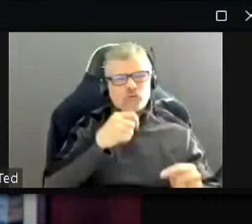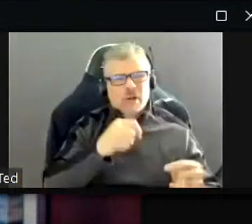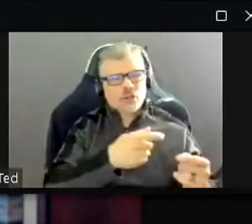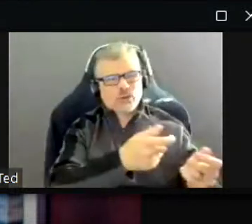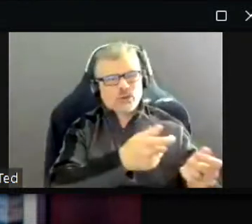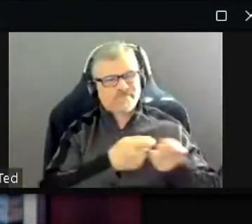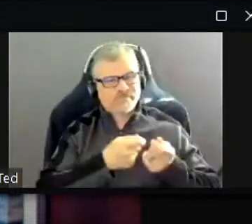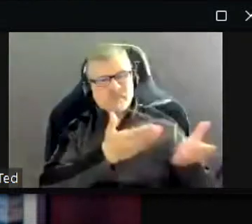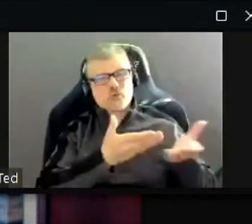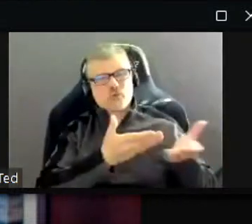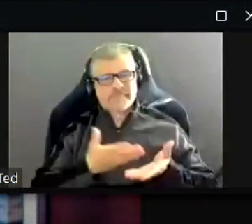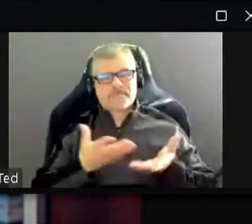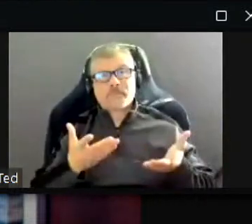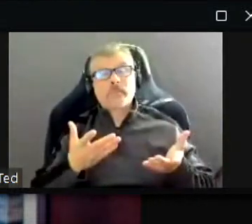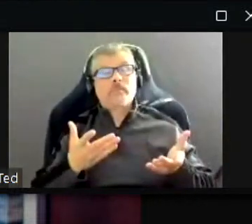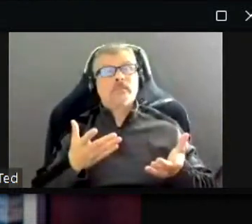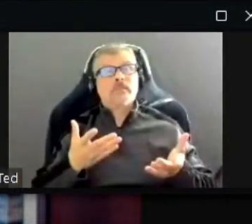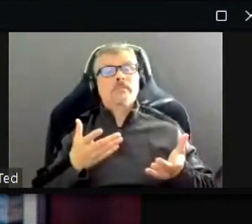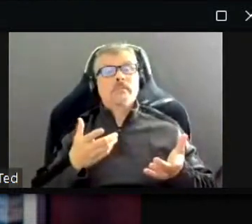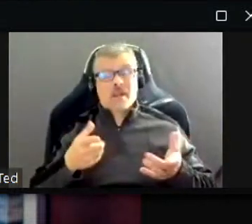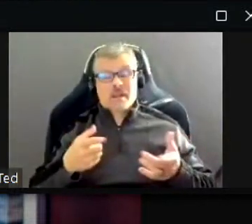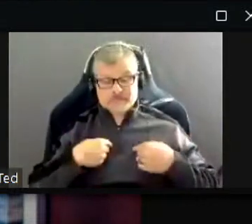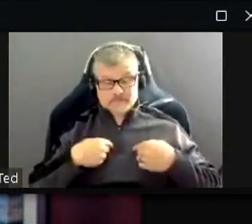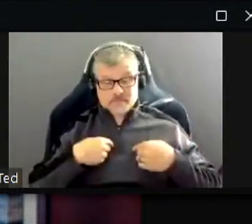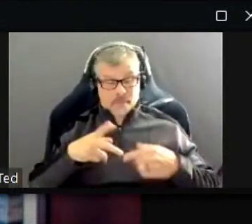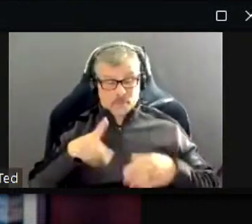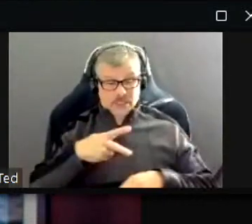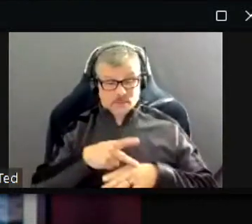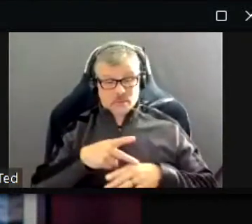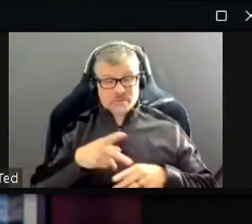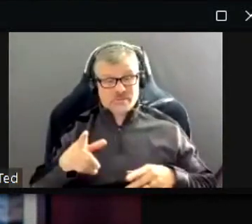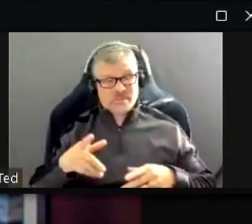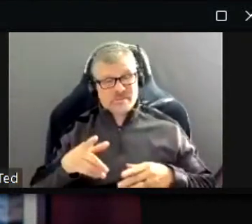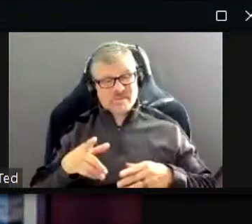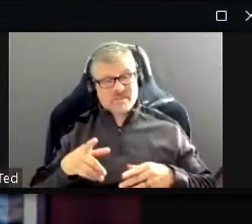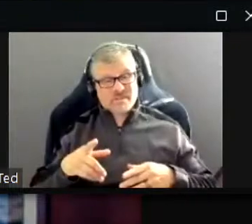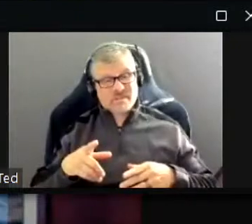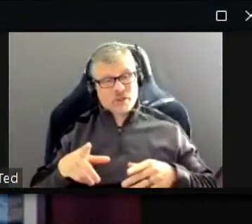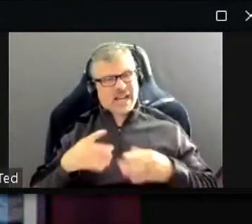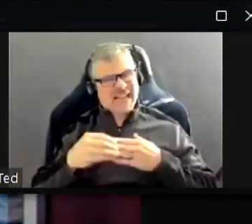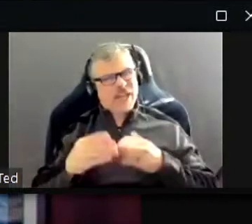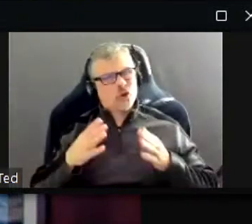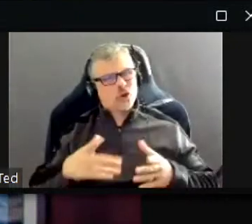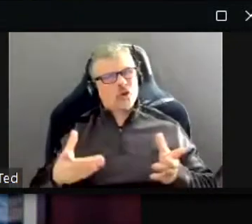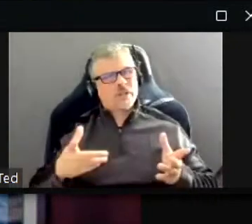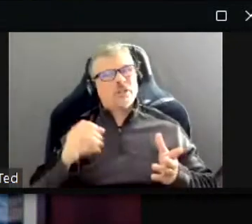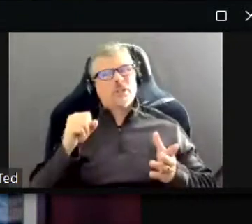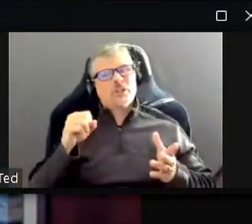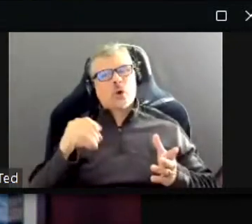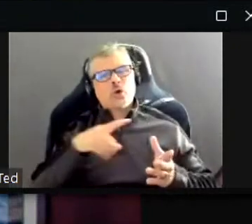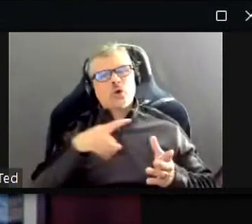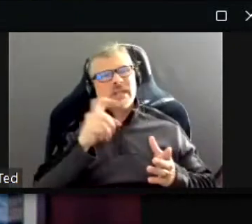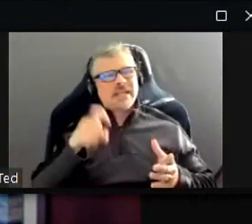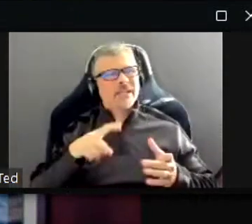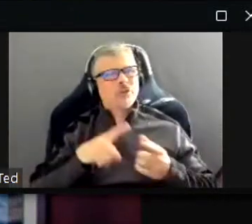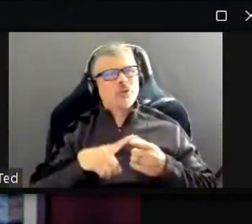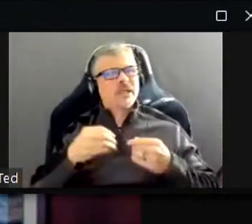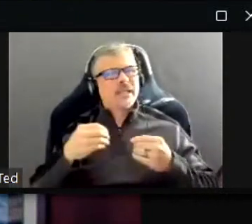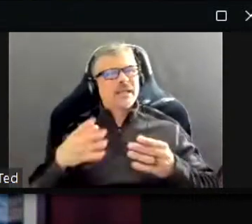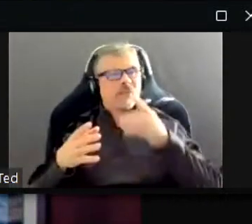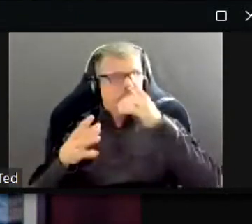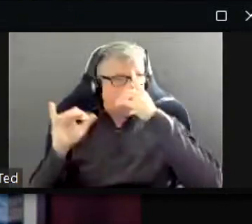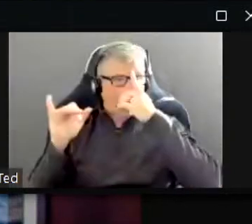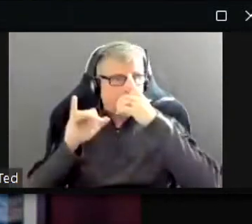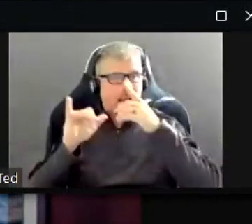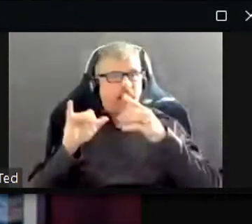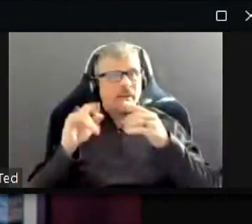were trained as leaders to give these professional developments on the fly, like a lunch and learn,